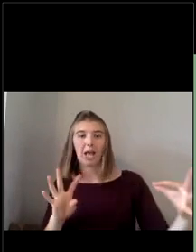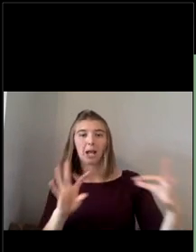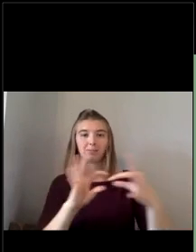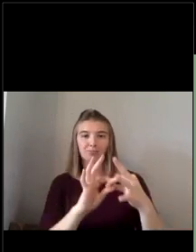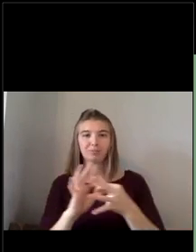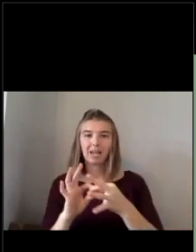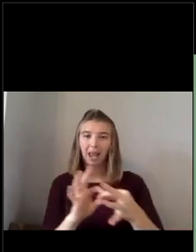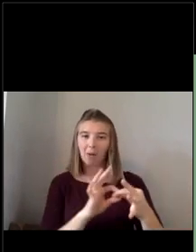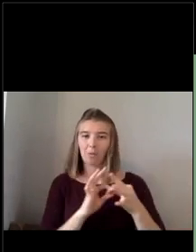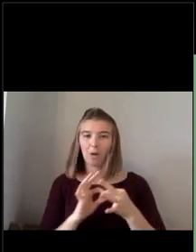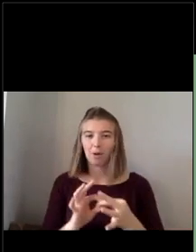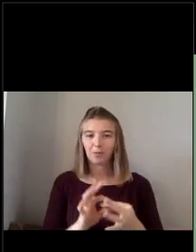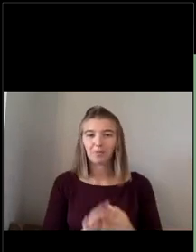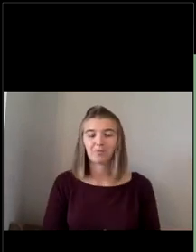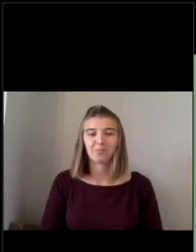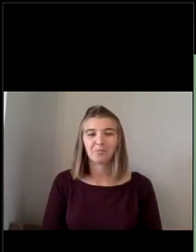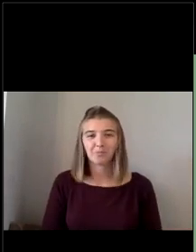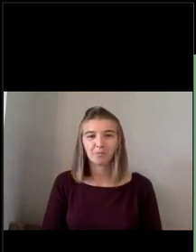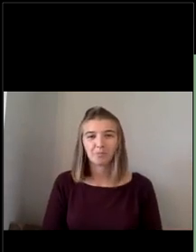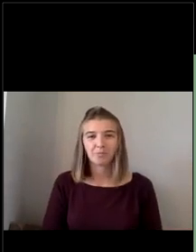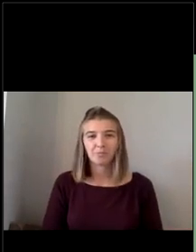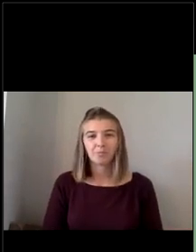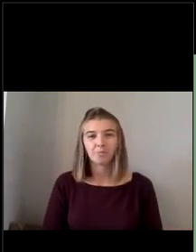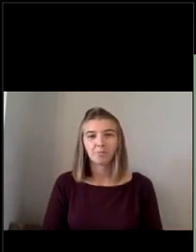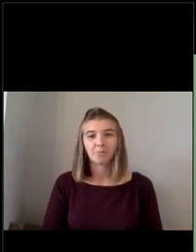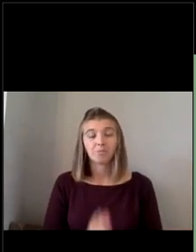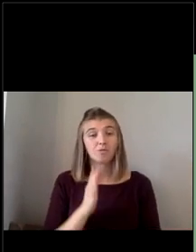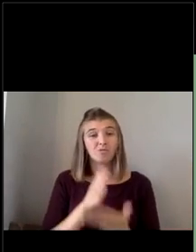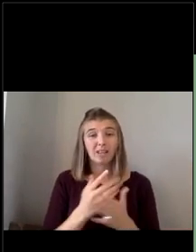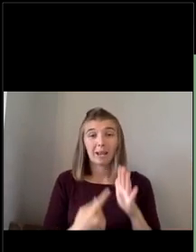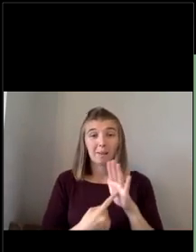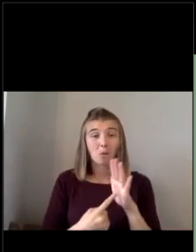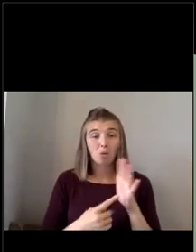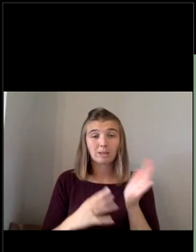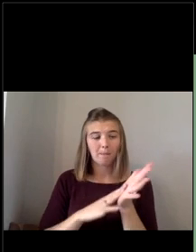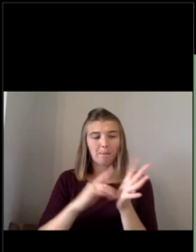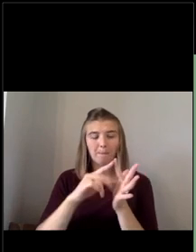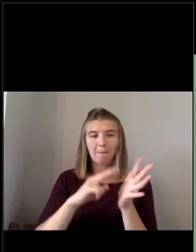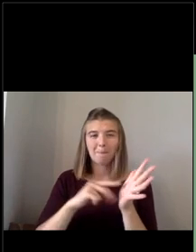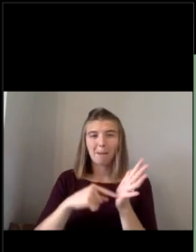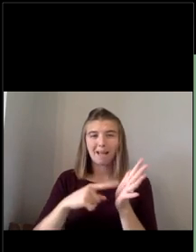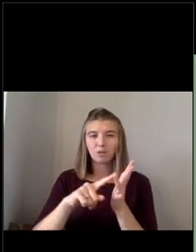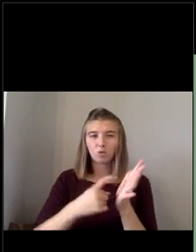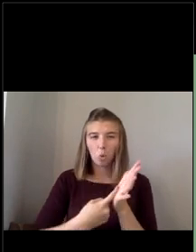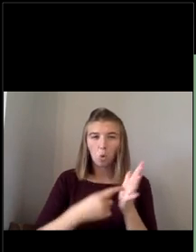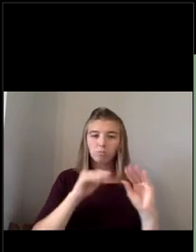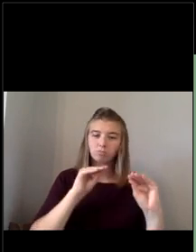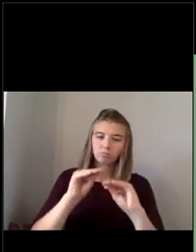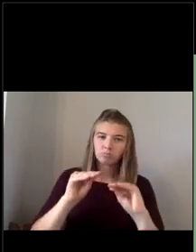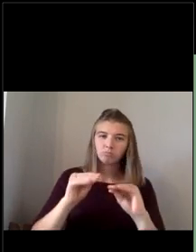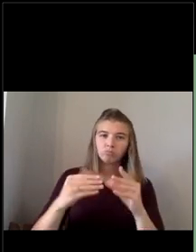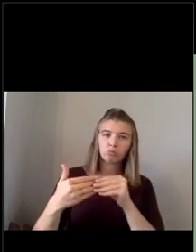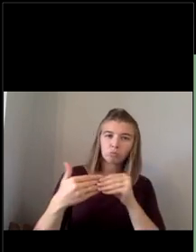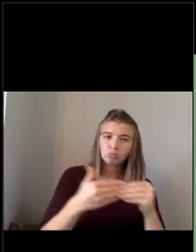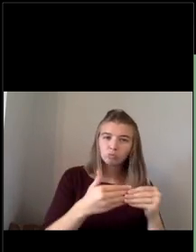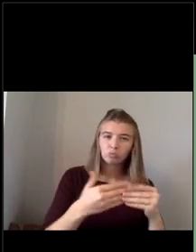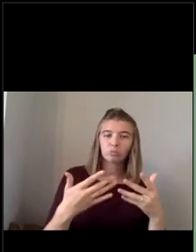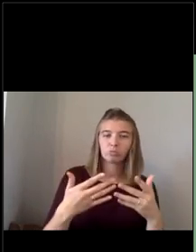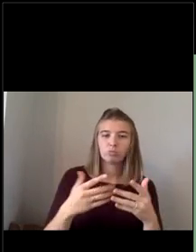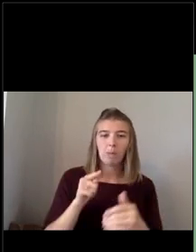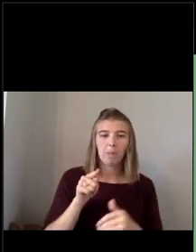Actively mentor and support early career staff and those from minority groups. You know, if you find that there are few